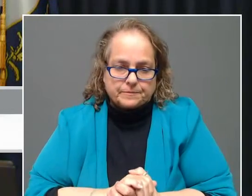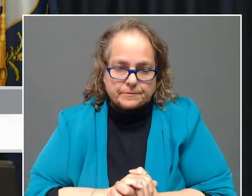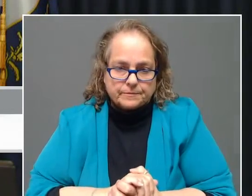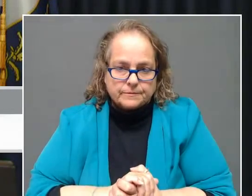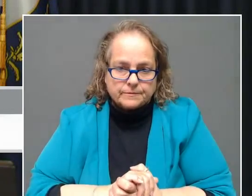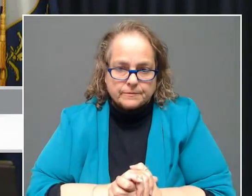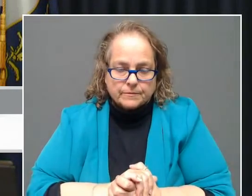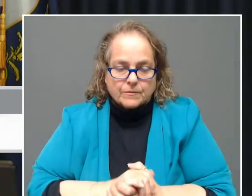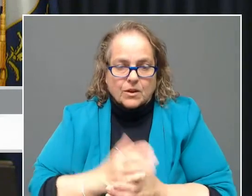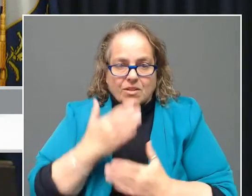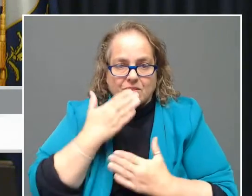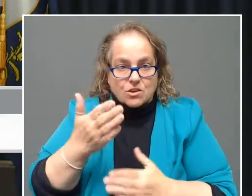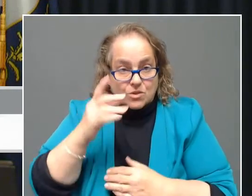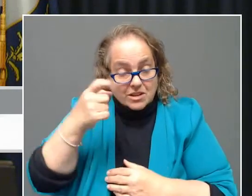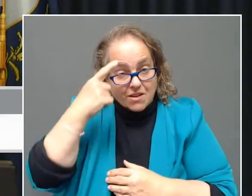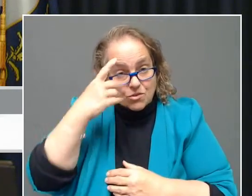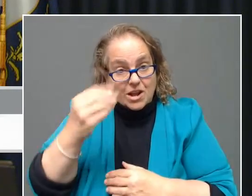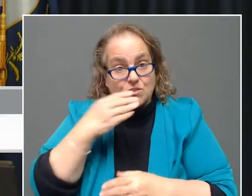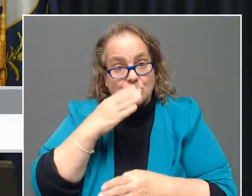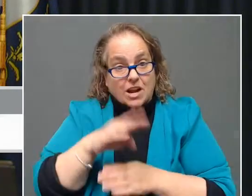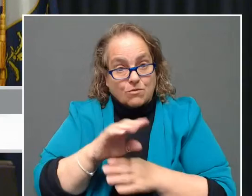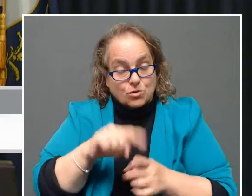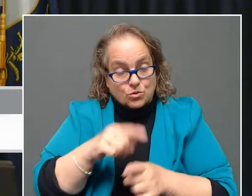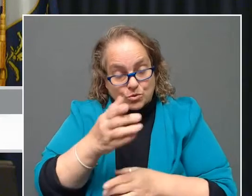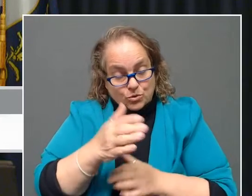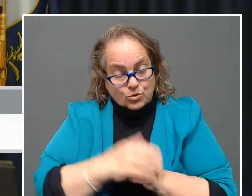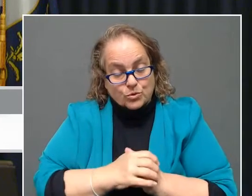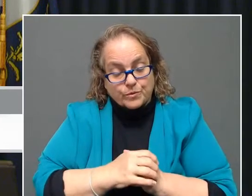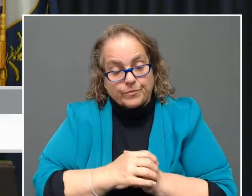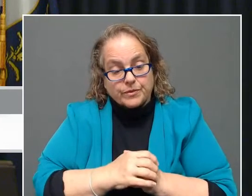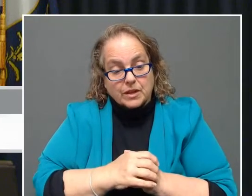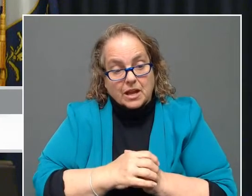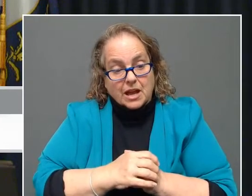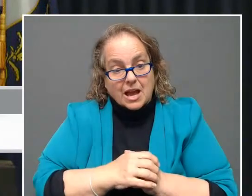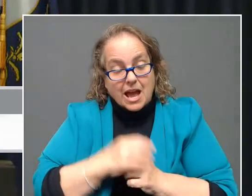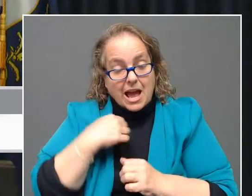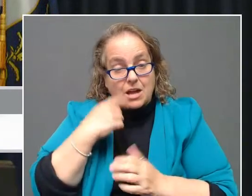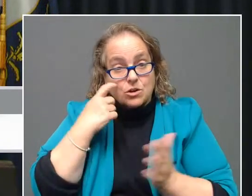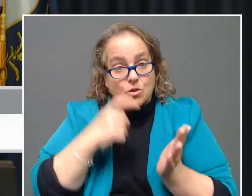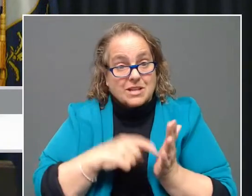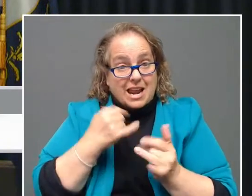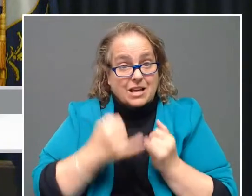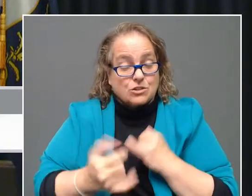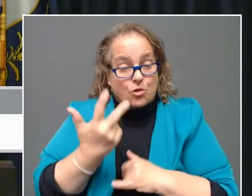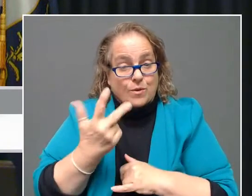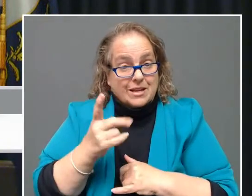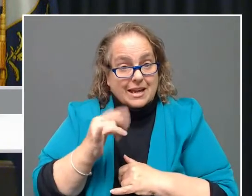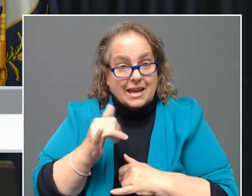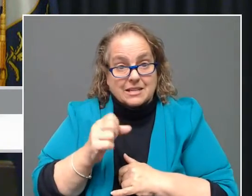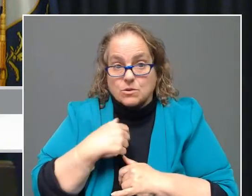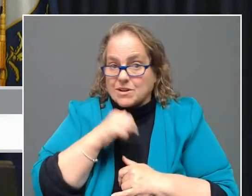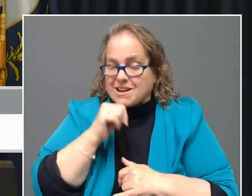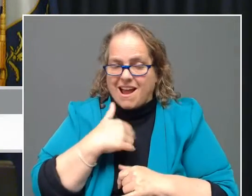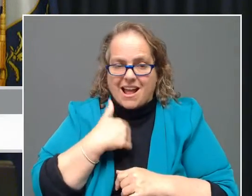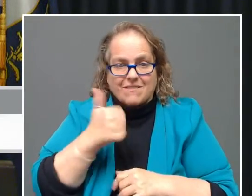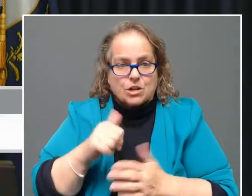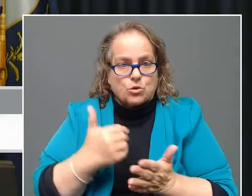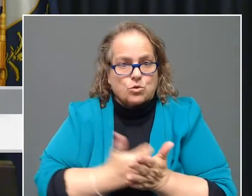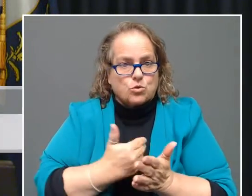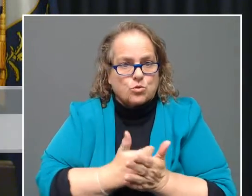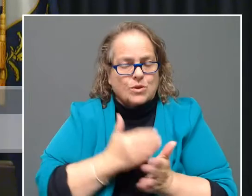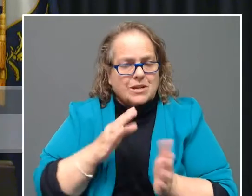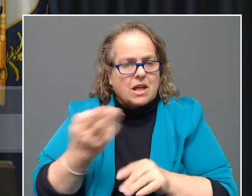Thank you very much, Governor, and good afternoon to you. I know for the last 3 days we've not had any new deaths from the audit.